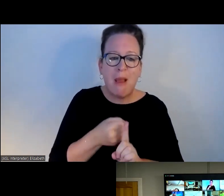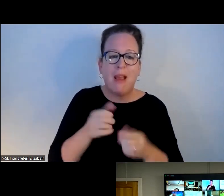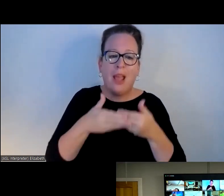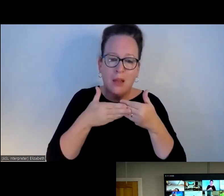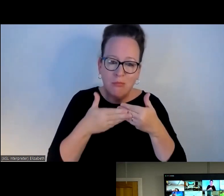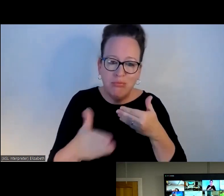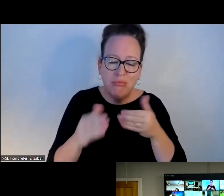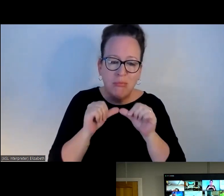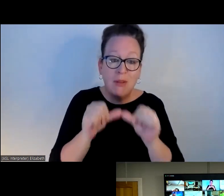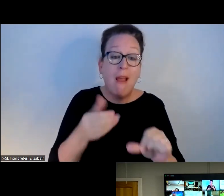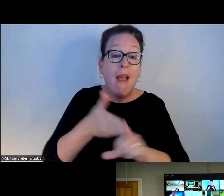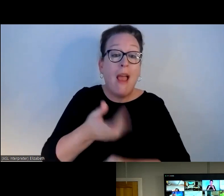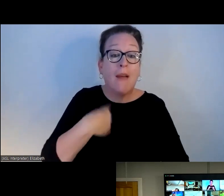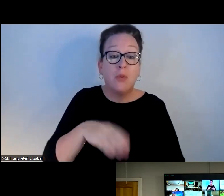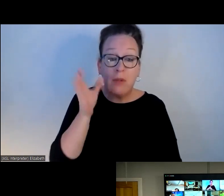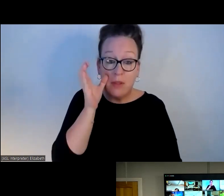listened.